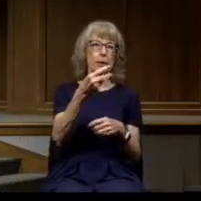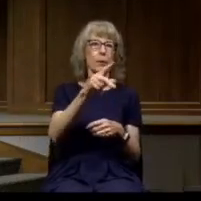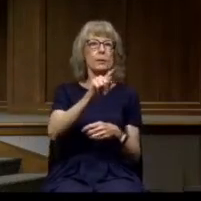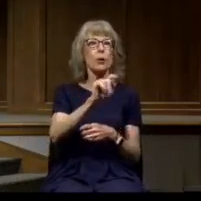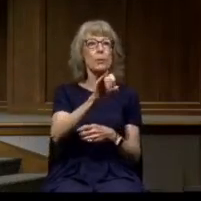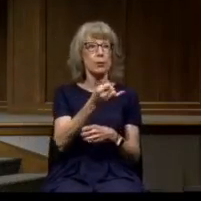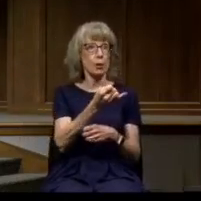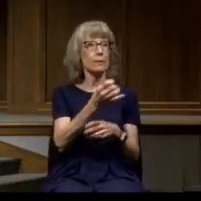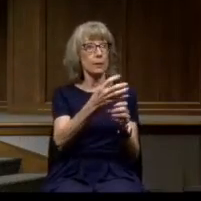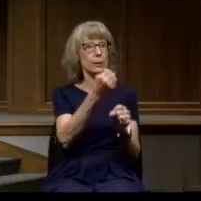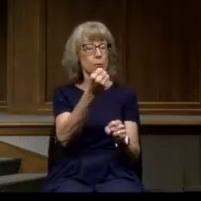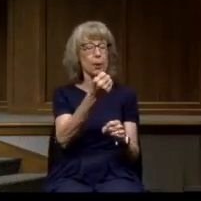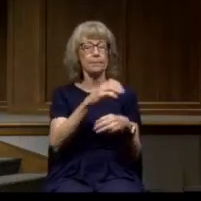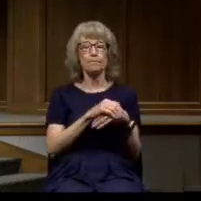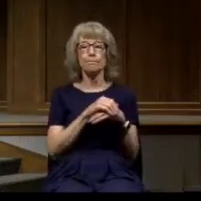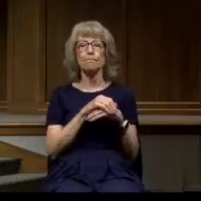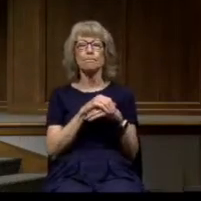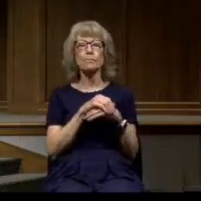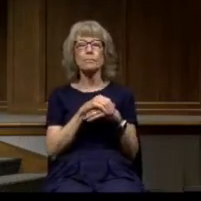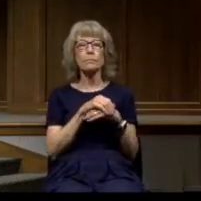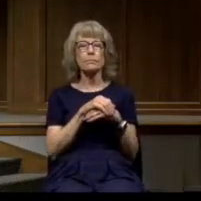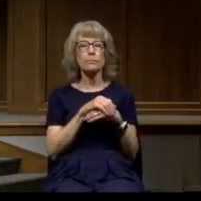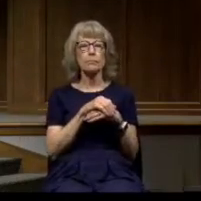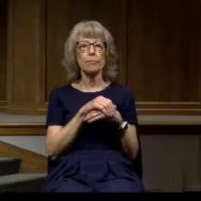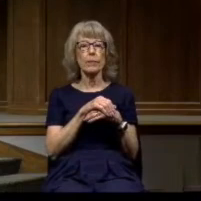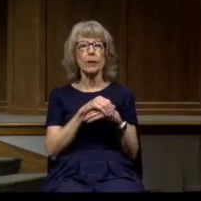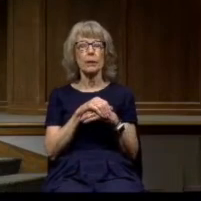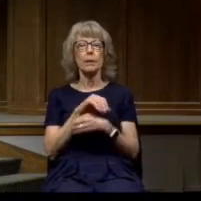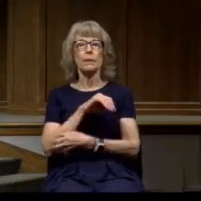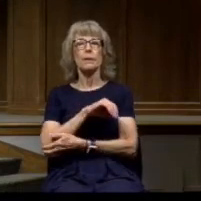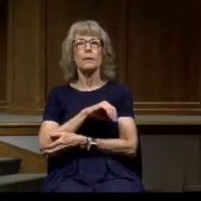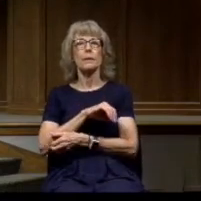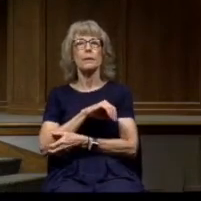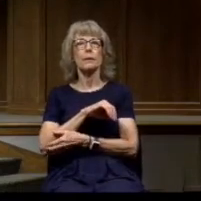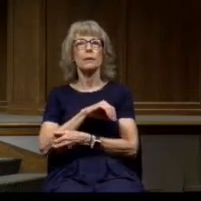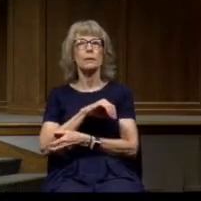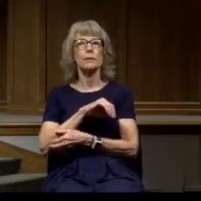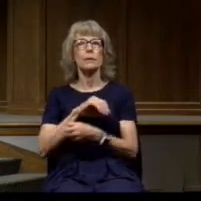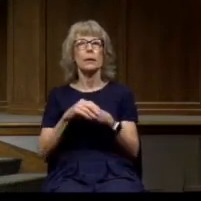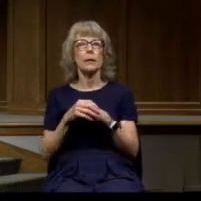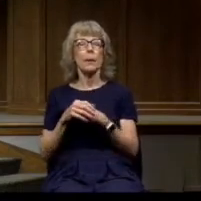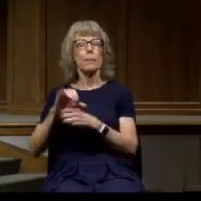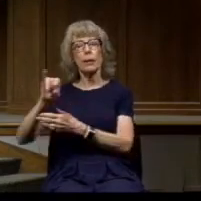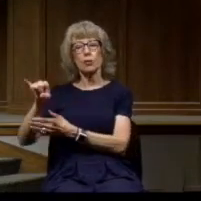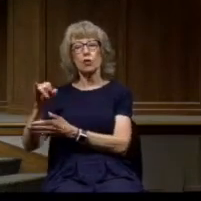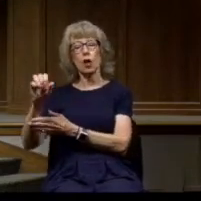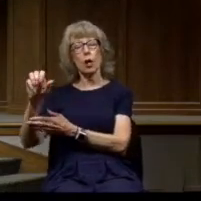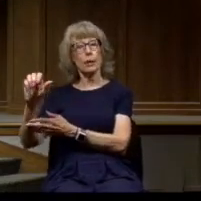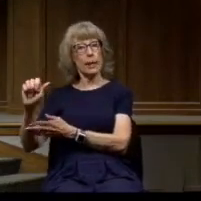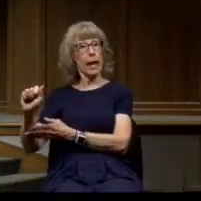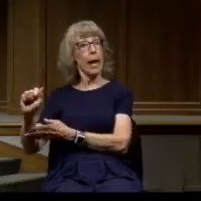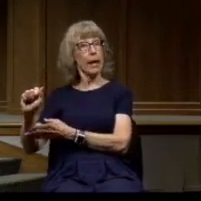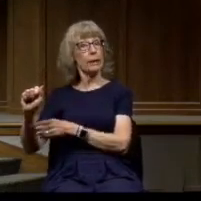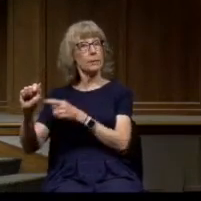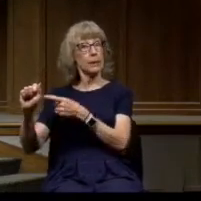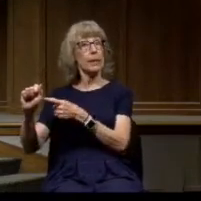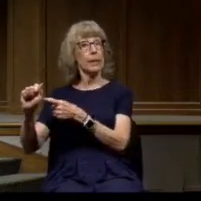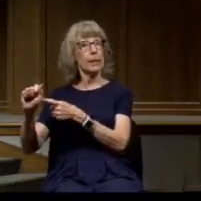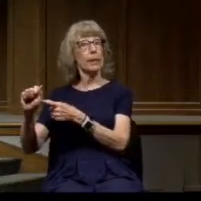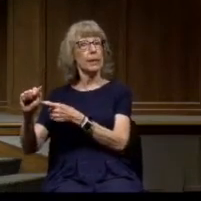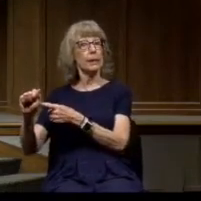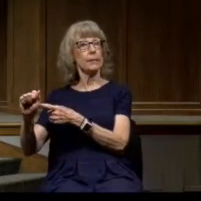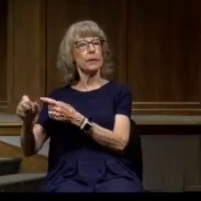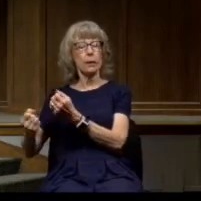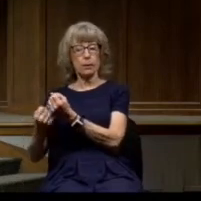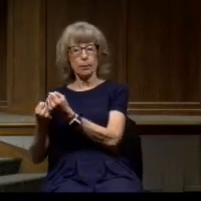and graciously give the reins to his successor and really promote what he has helped develop, this modern democracy.